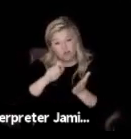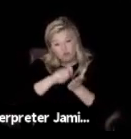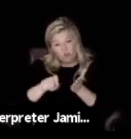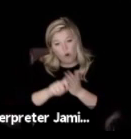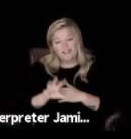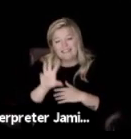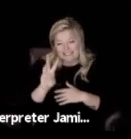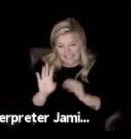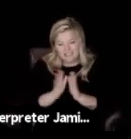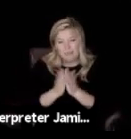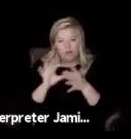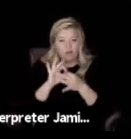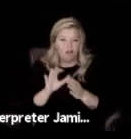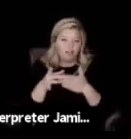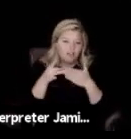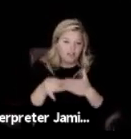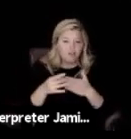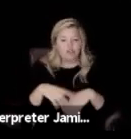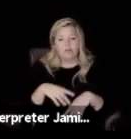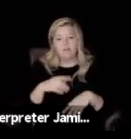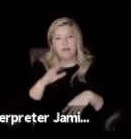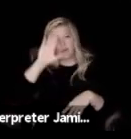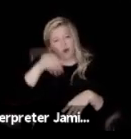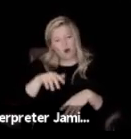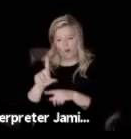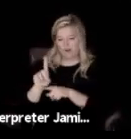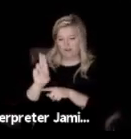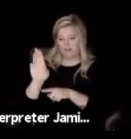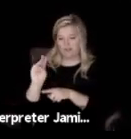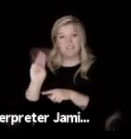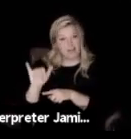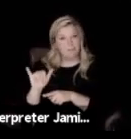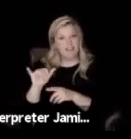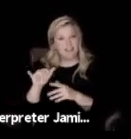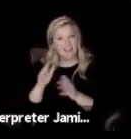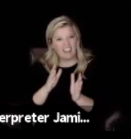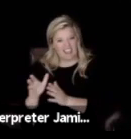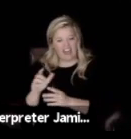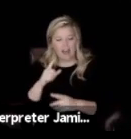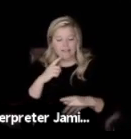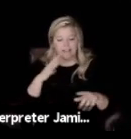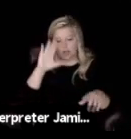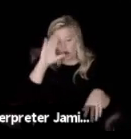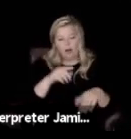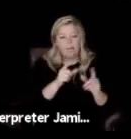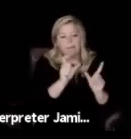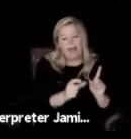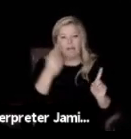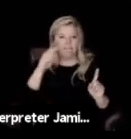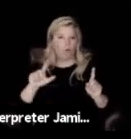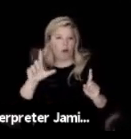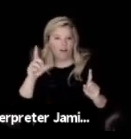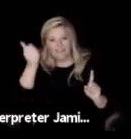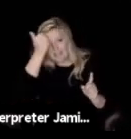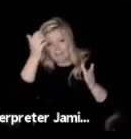familiar with the Dummy series, I am co-author of Self-Esteem for Dummies, and also the